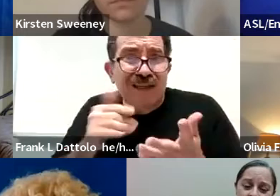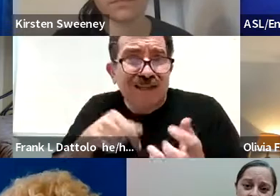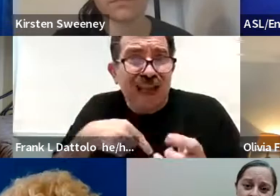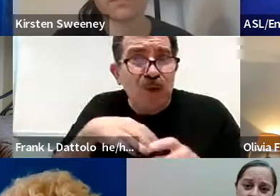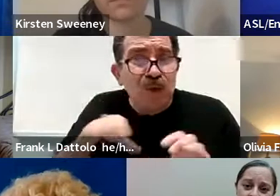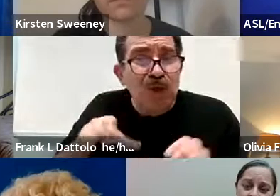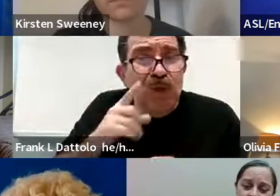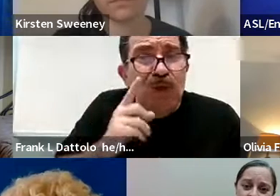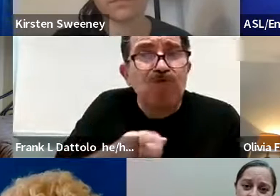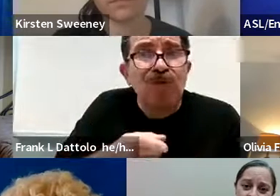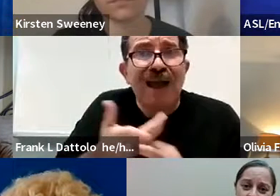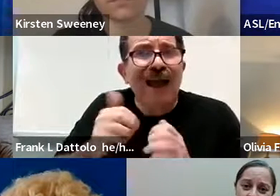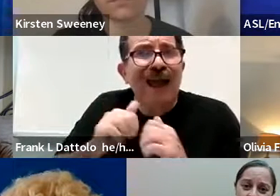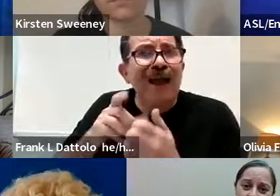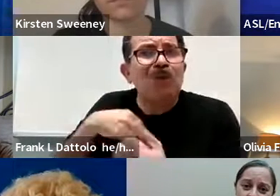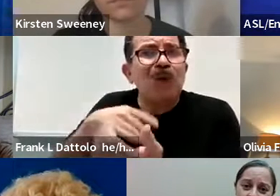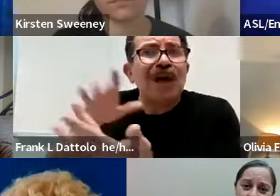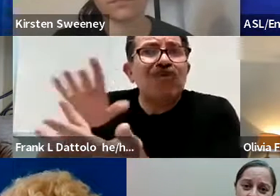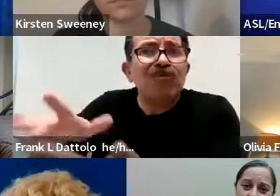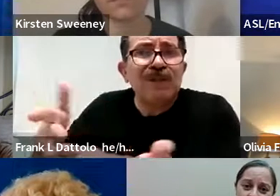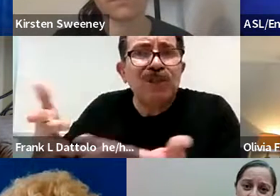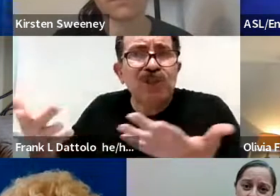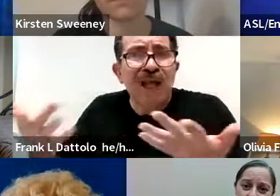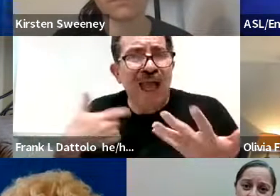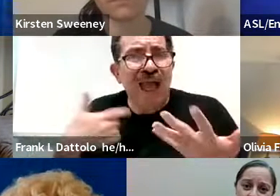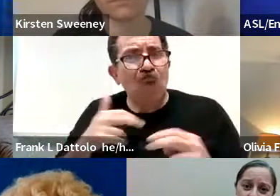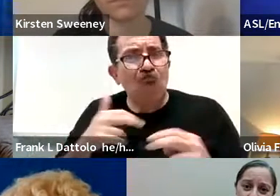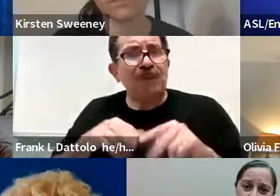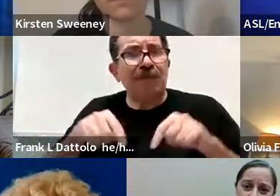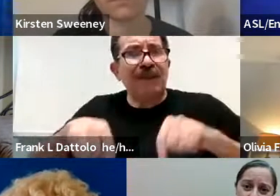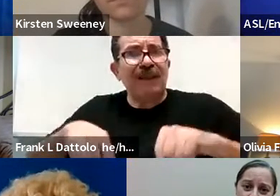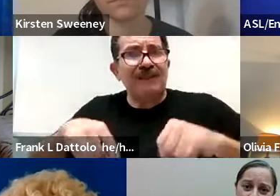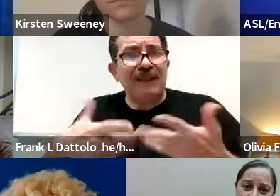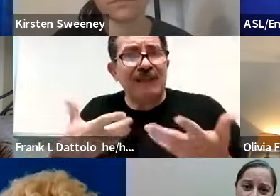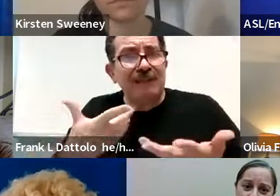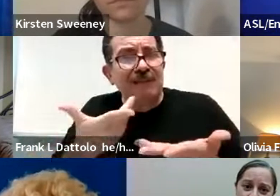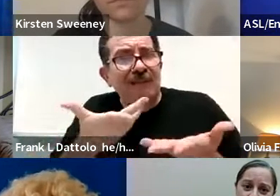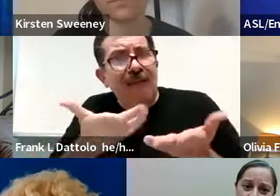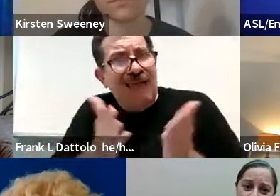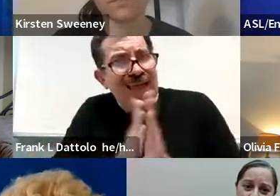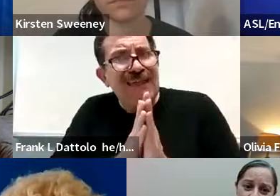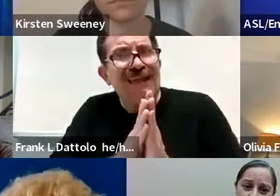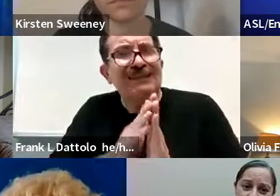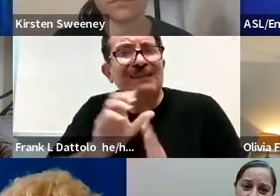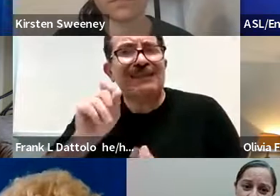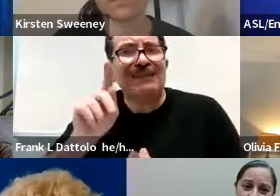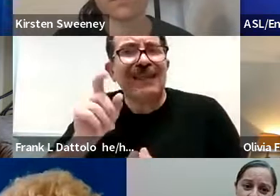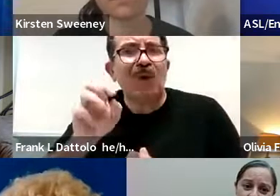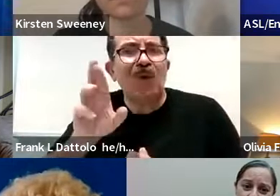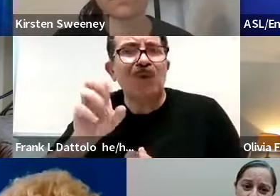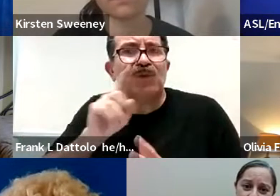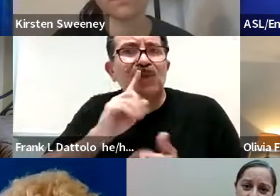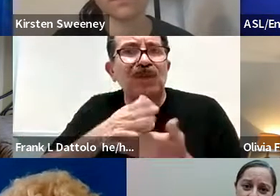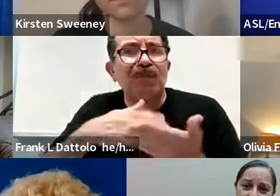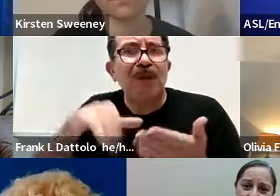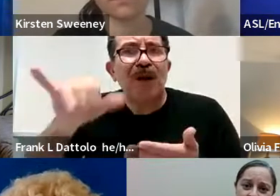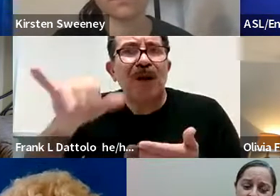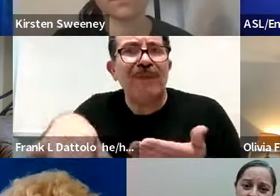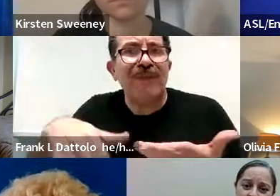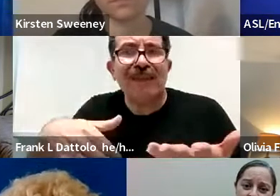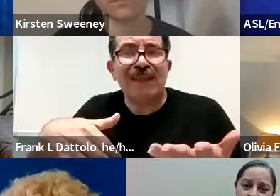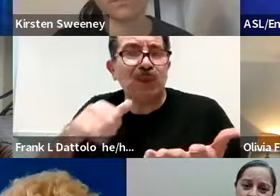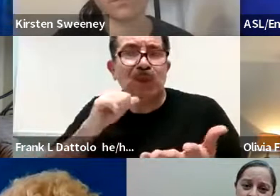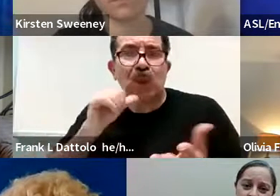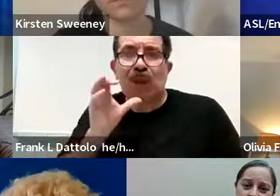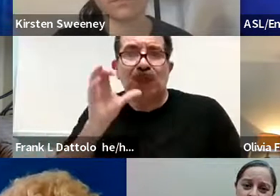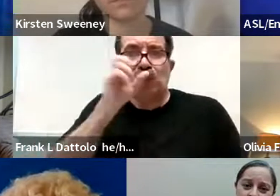Ask deaf people what their thoughts are. What do they want? How to reach out to the community.